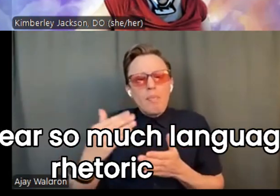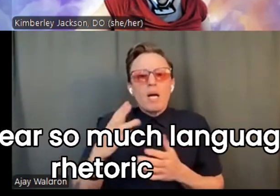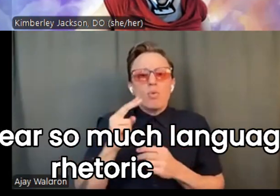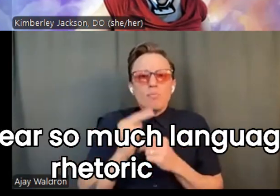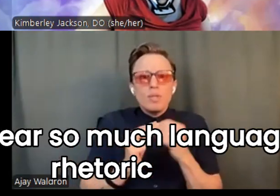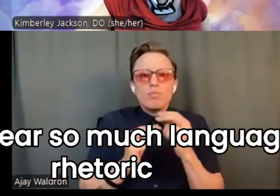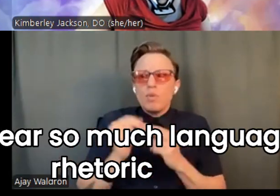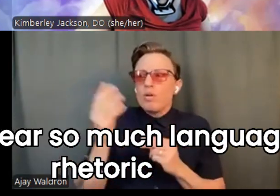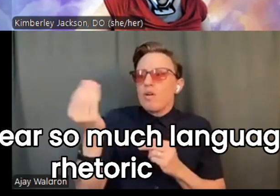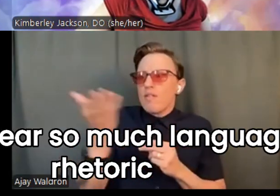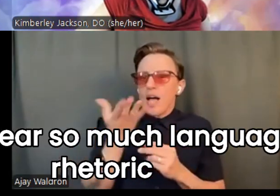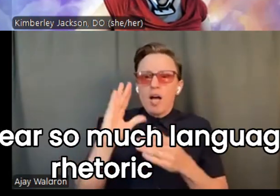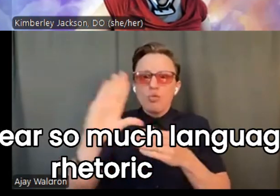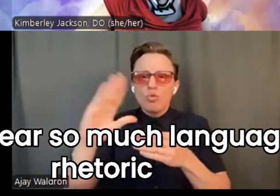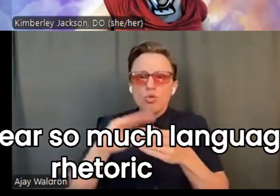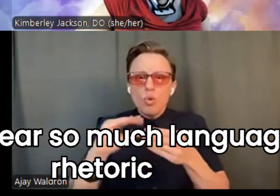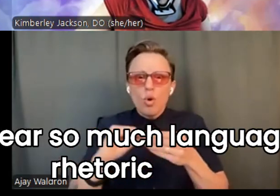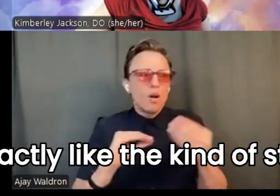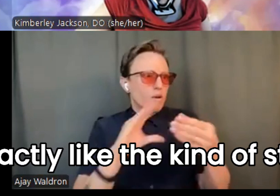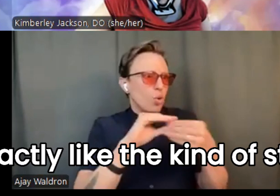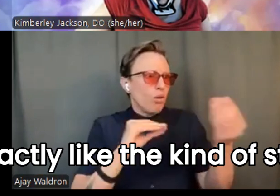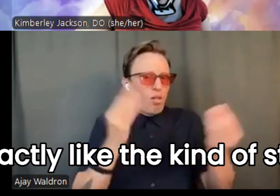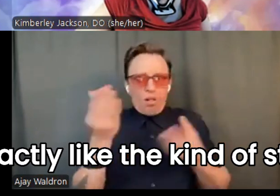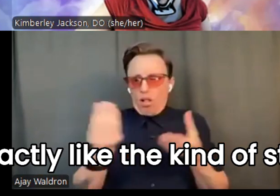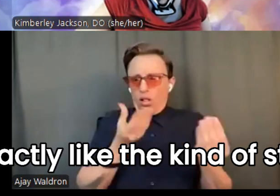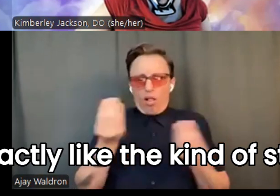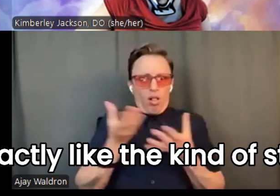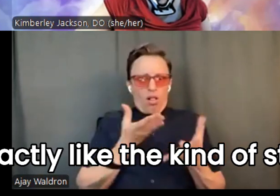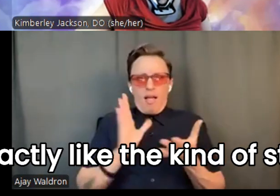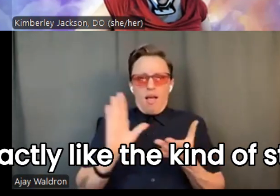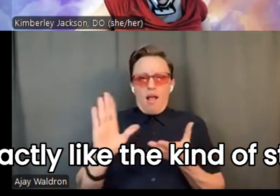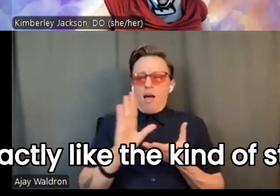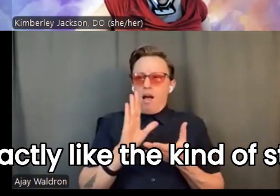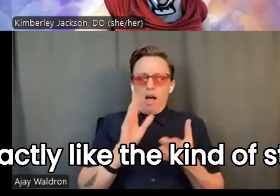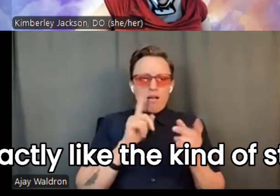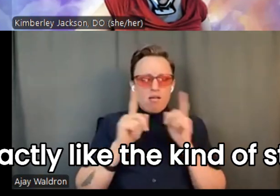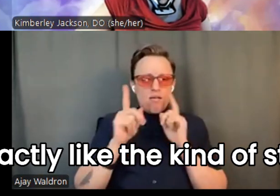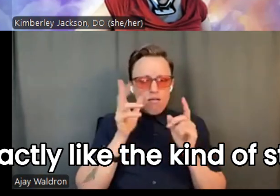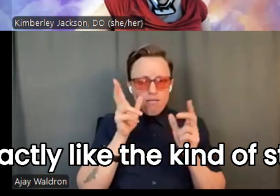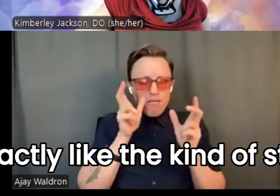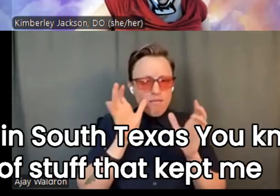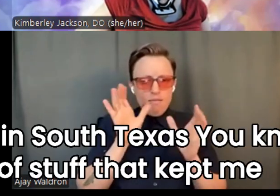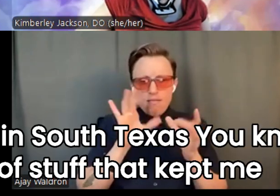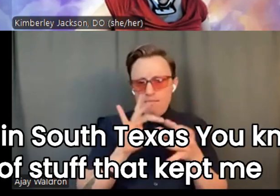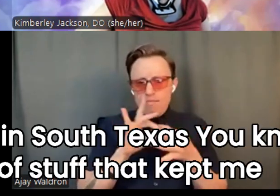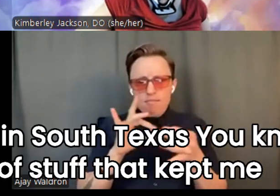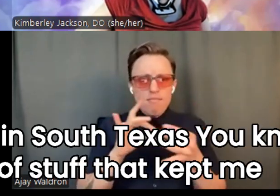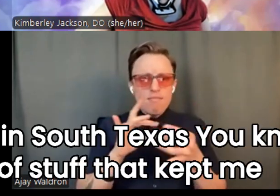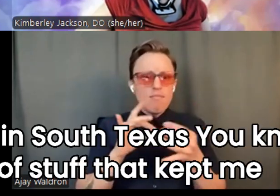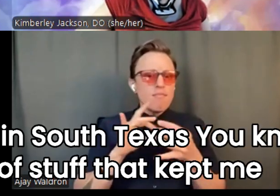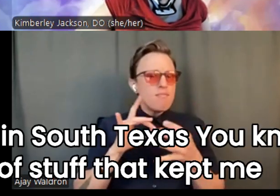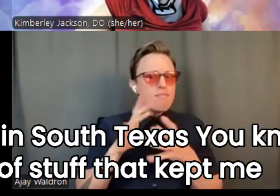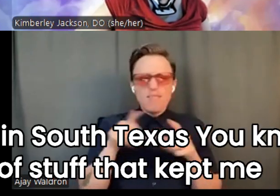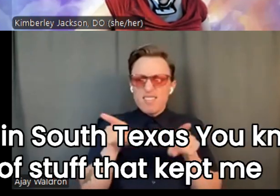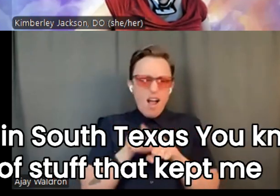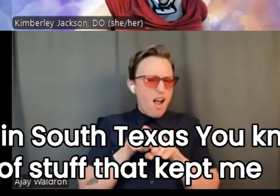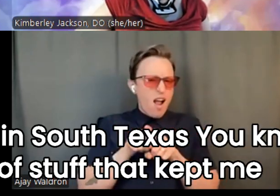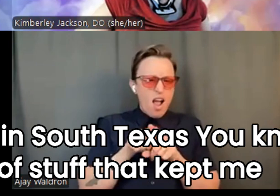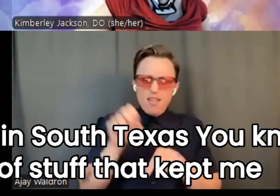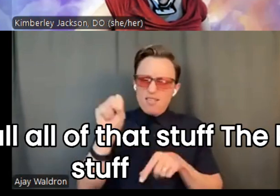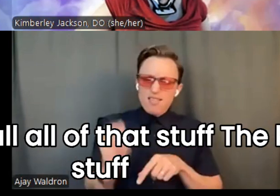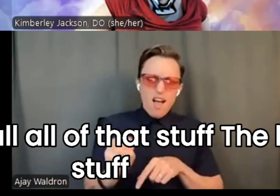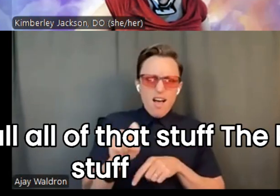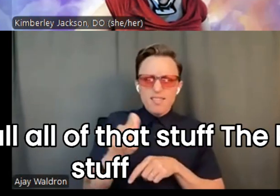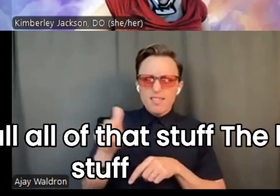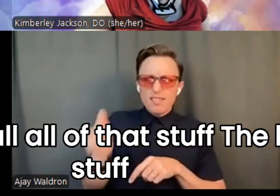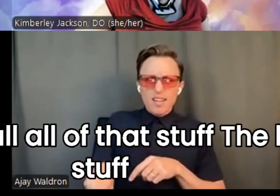that, and I hear so much language and rhetoric that is exactly like the kind of stuff I grew up with in South Texas, the kind of stuff that